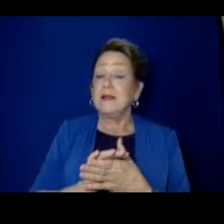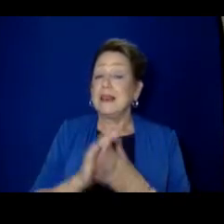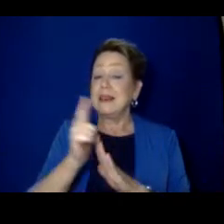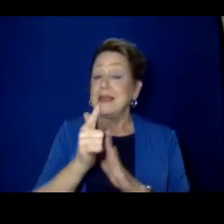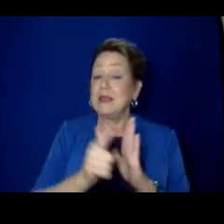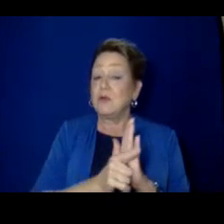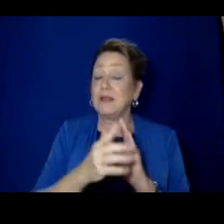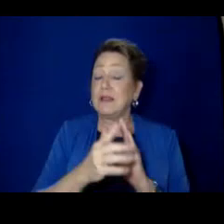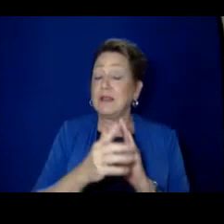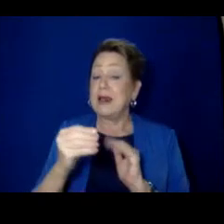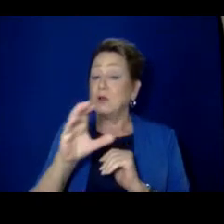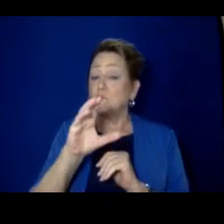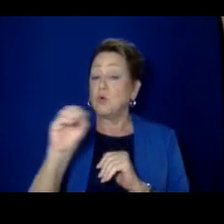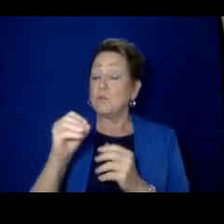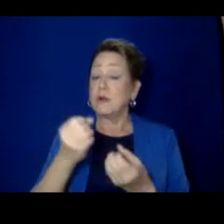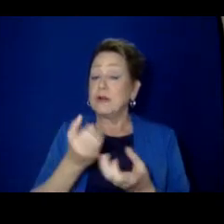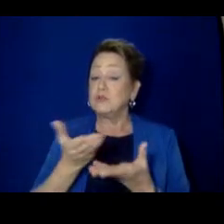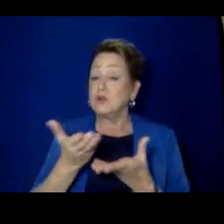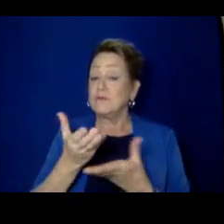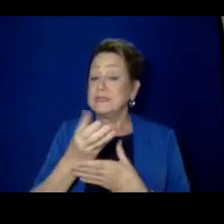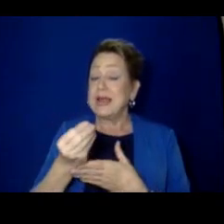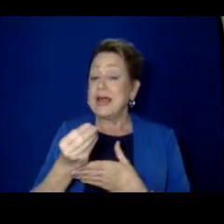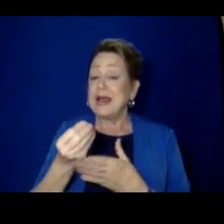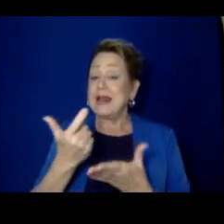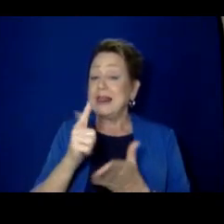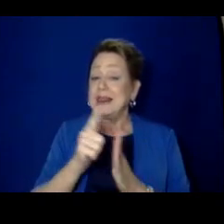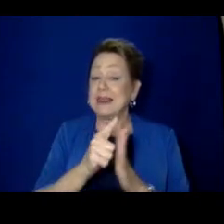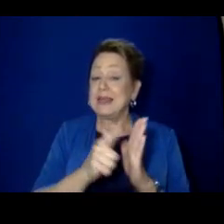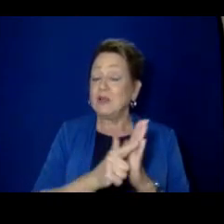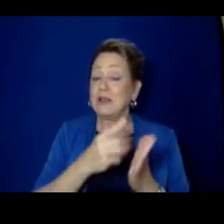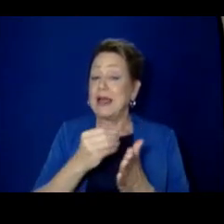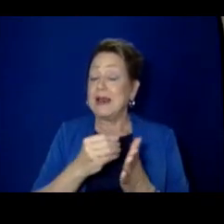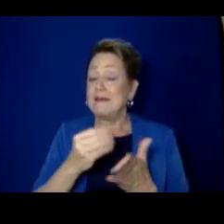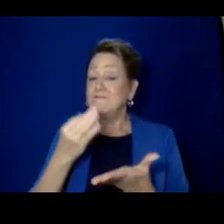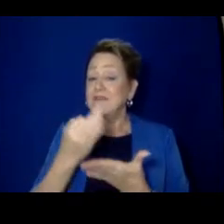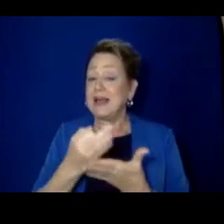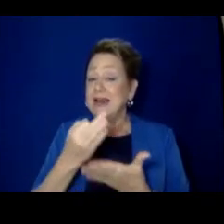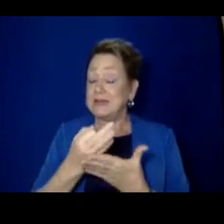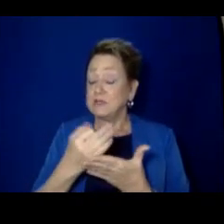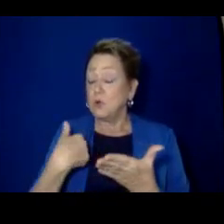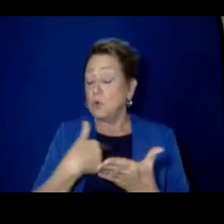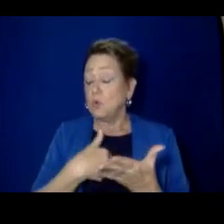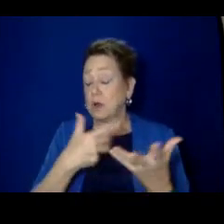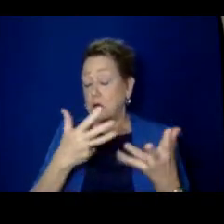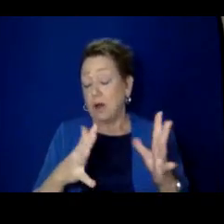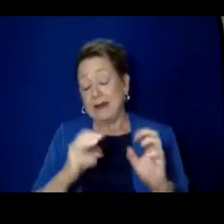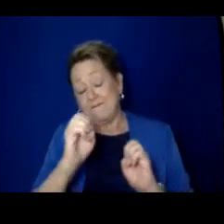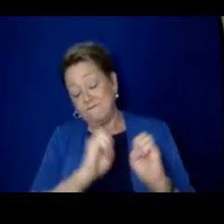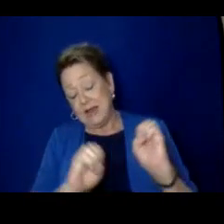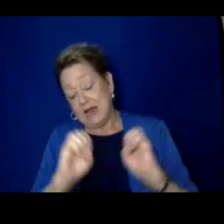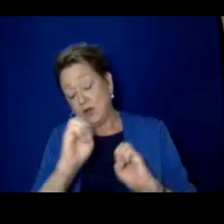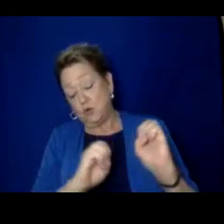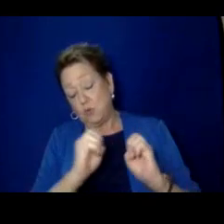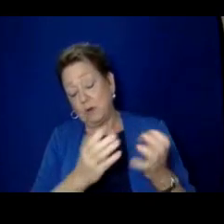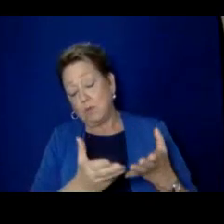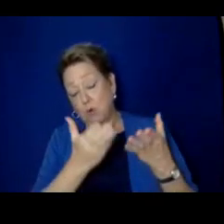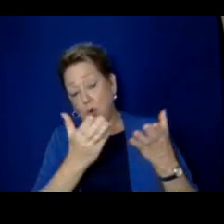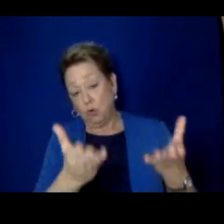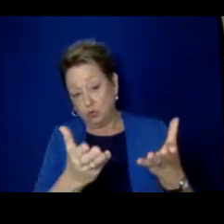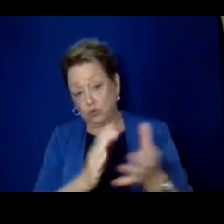and Corporate Services, Human Resources, and our Finance Division was convened to evaluate the proposal. As detailed more fully in the summary